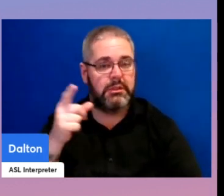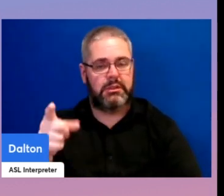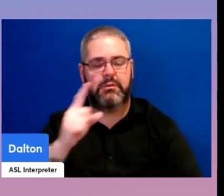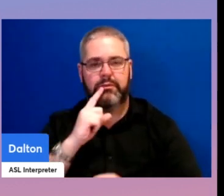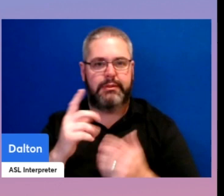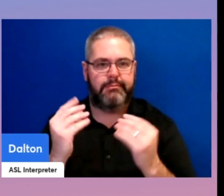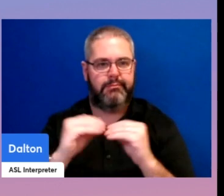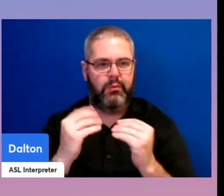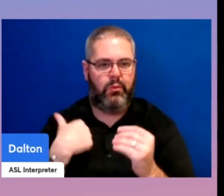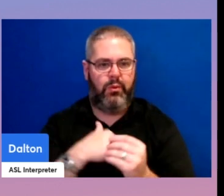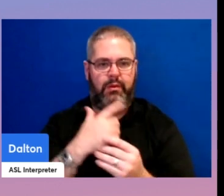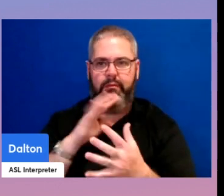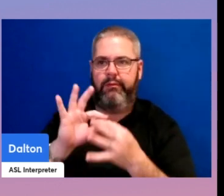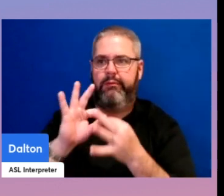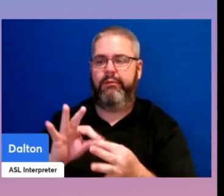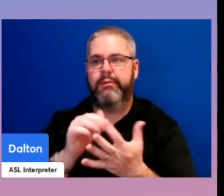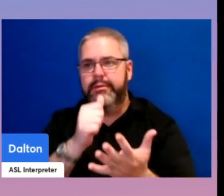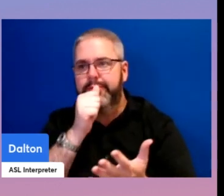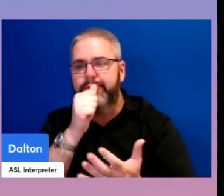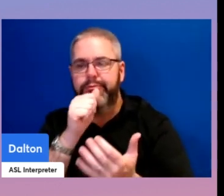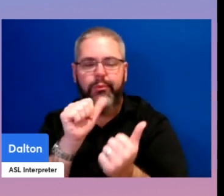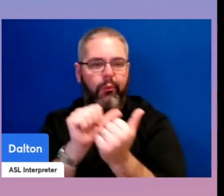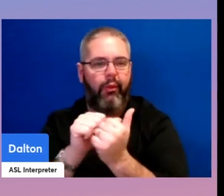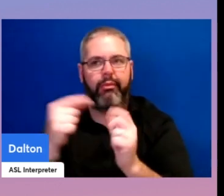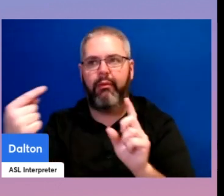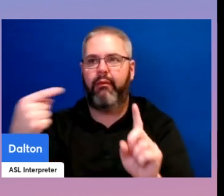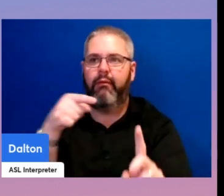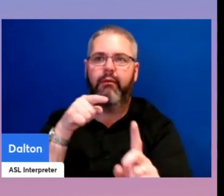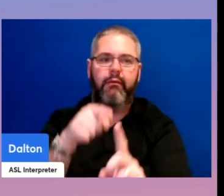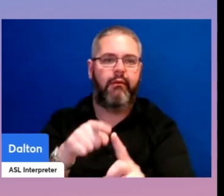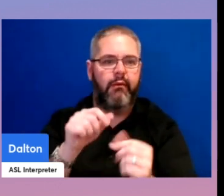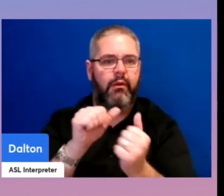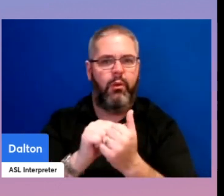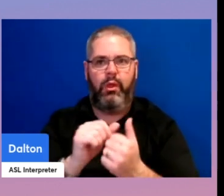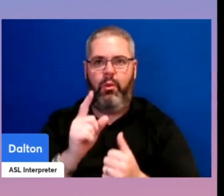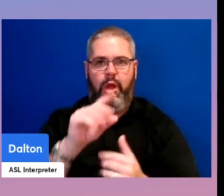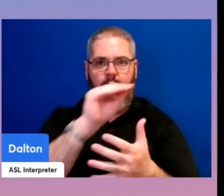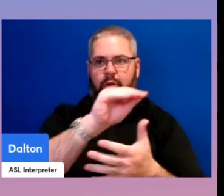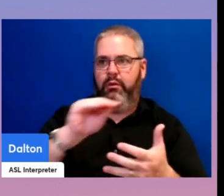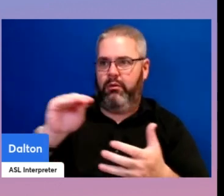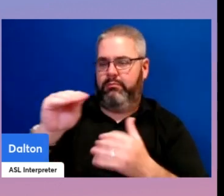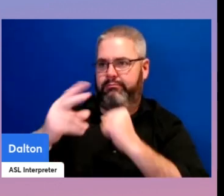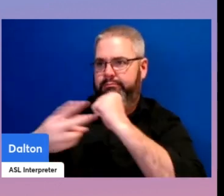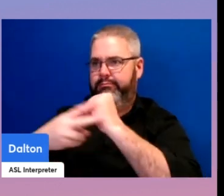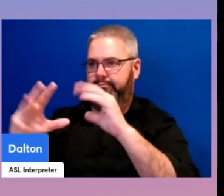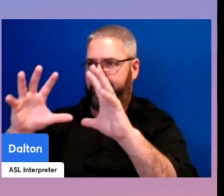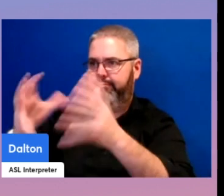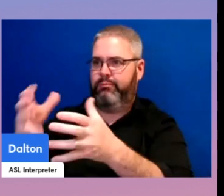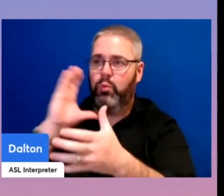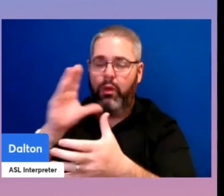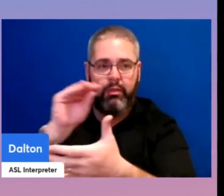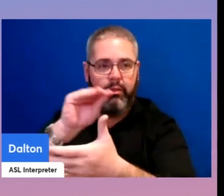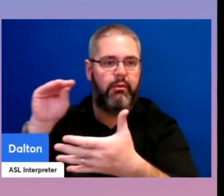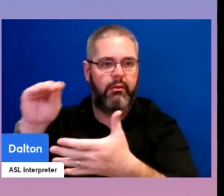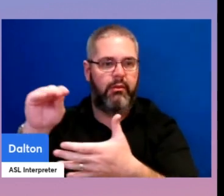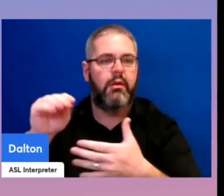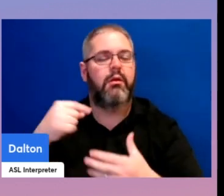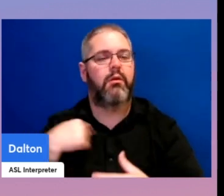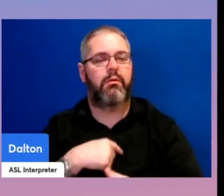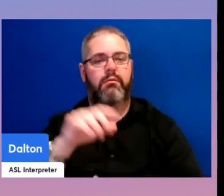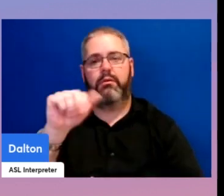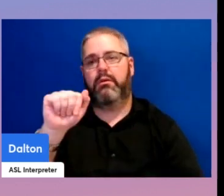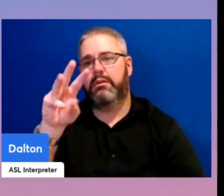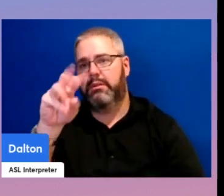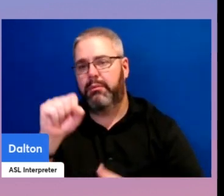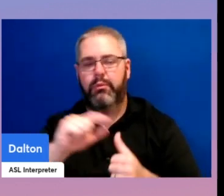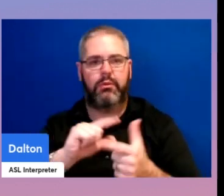which ties secrets back with destination. So depending on the destination for AWS or Azure, that